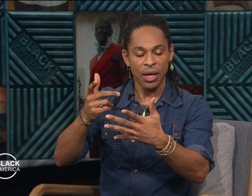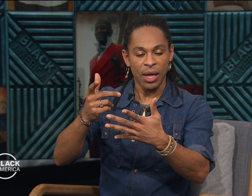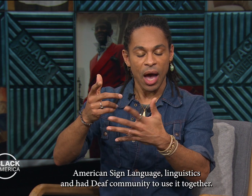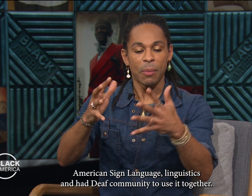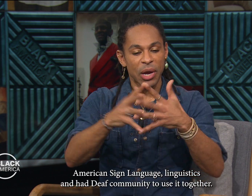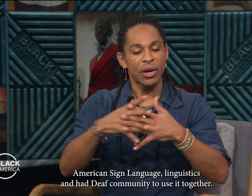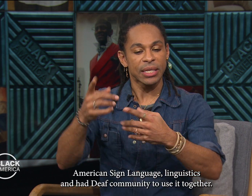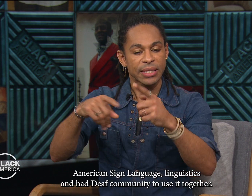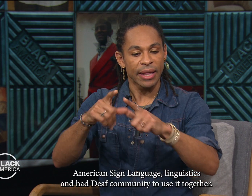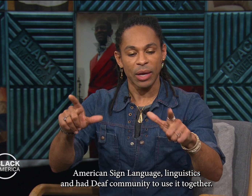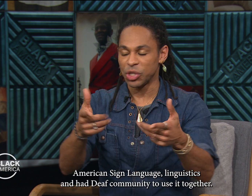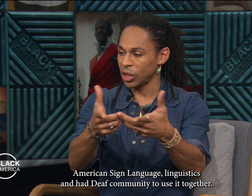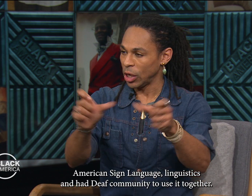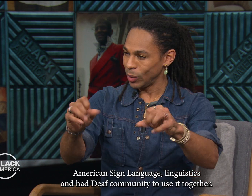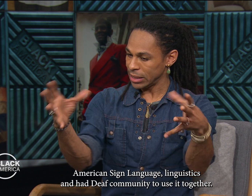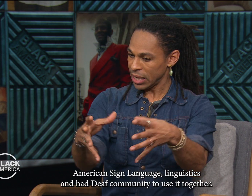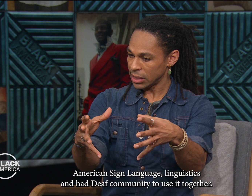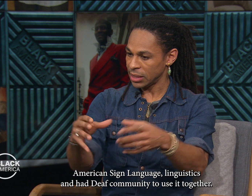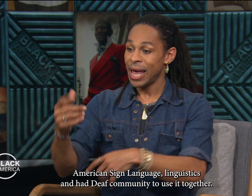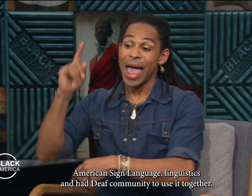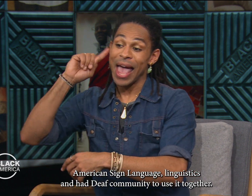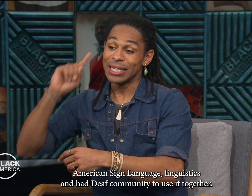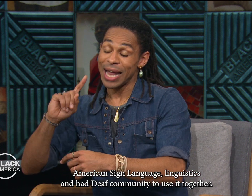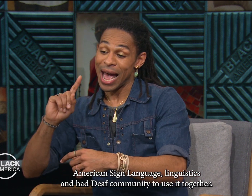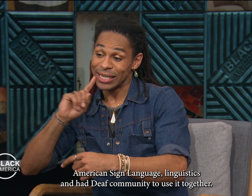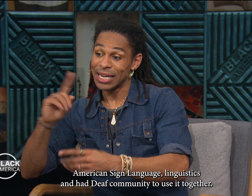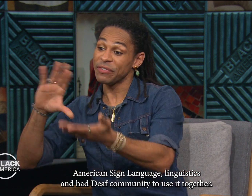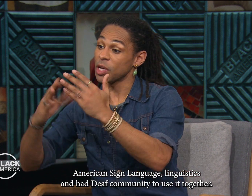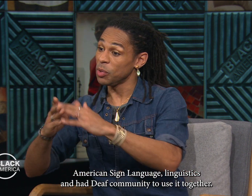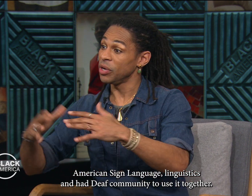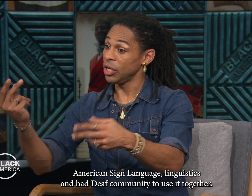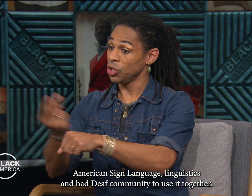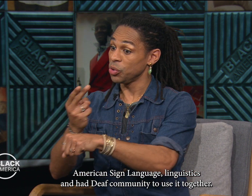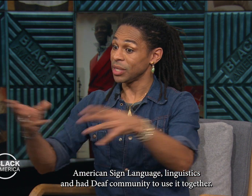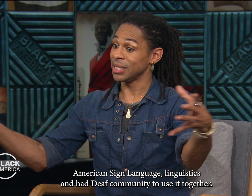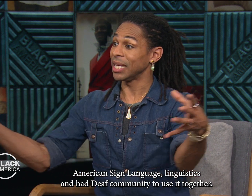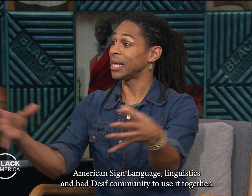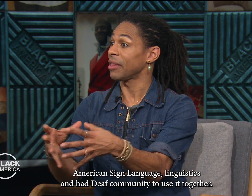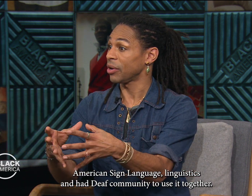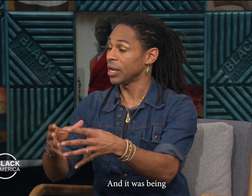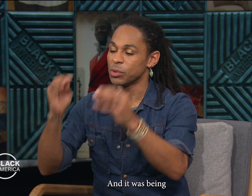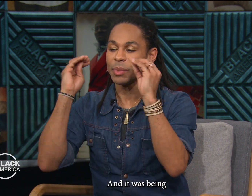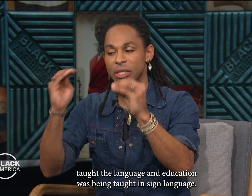using American Sign Language linguistics and had deaf community to use